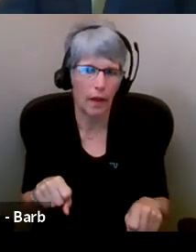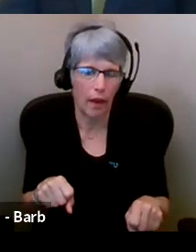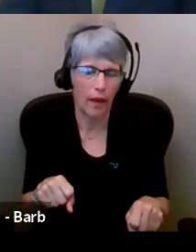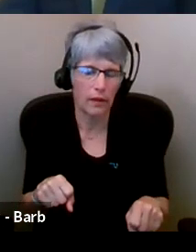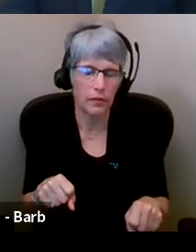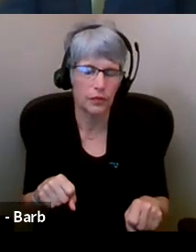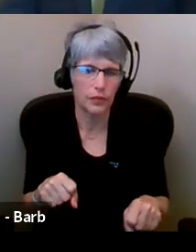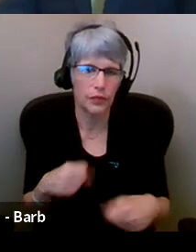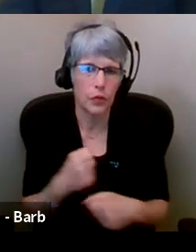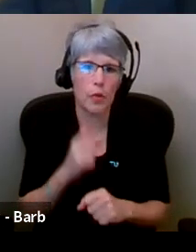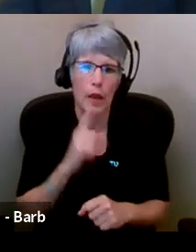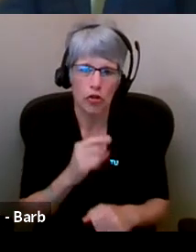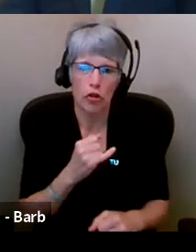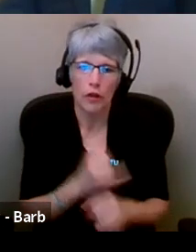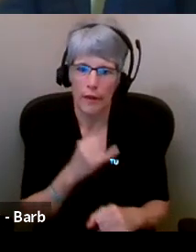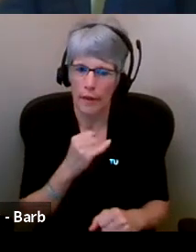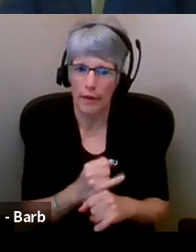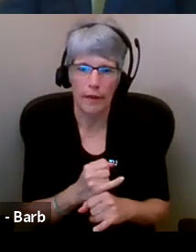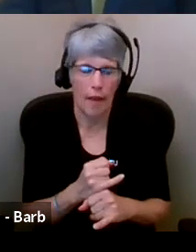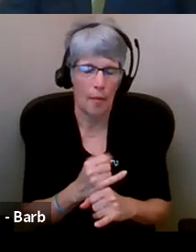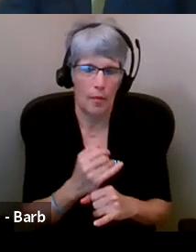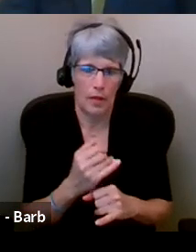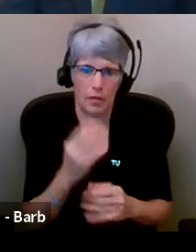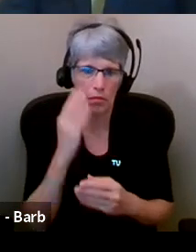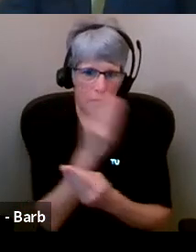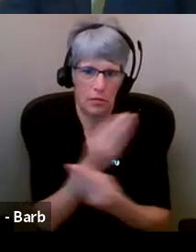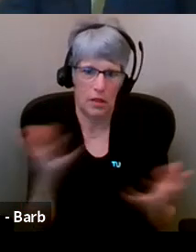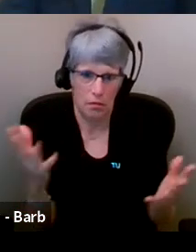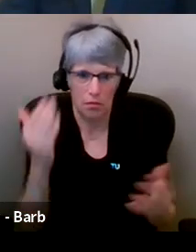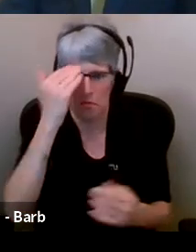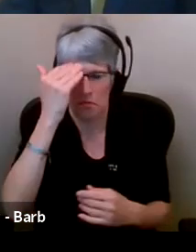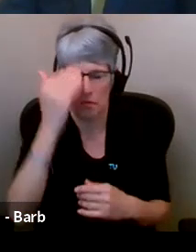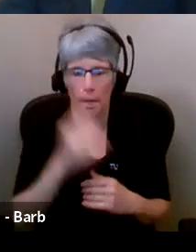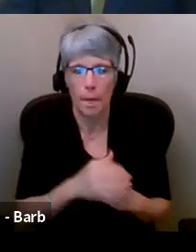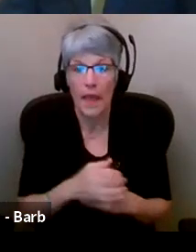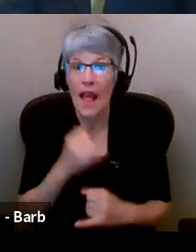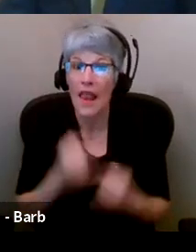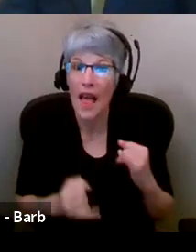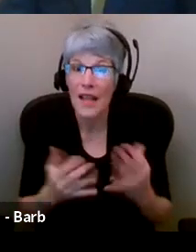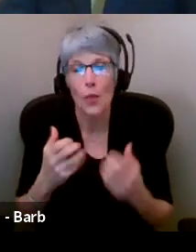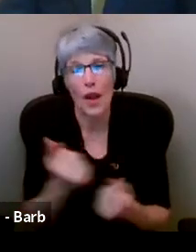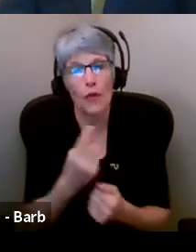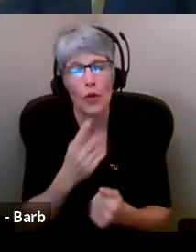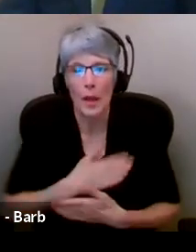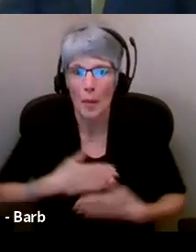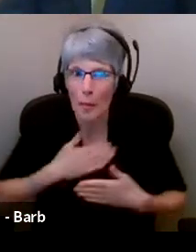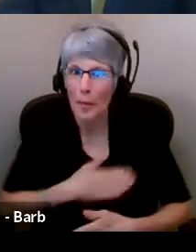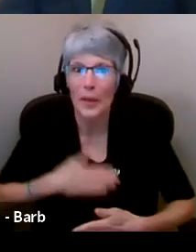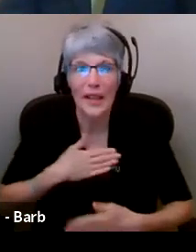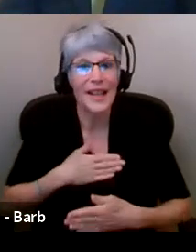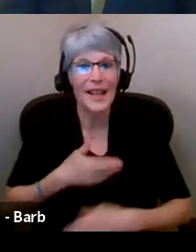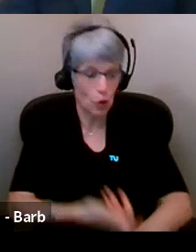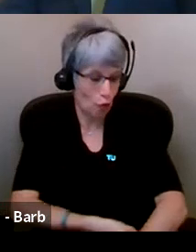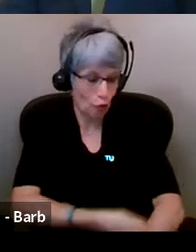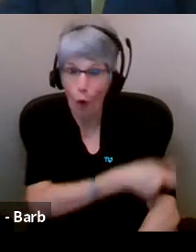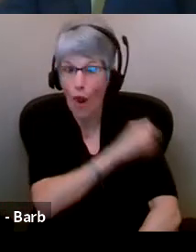to make sure that our campus is fully informed. And lastly, I wanted just everybody to please roll up your sleeves and get